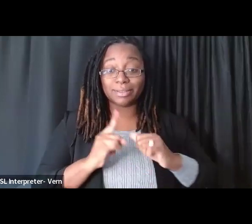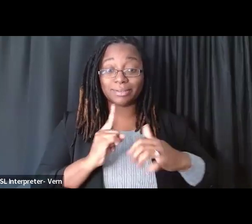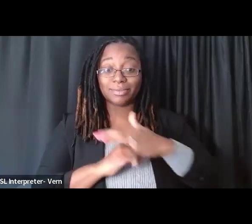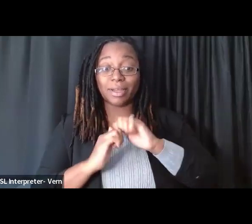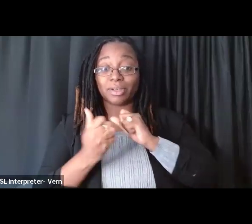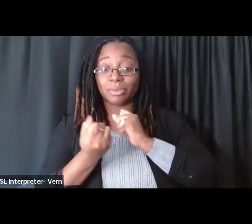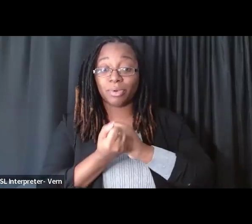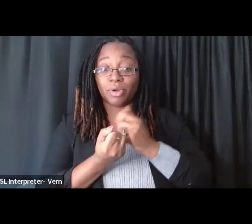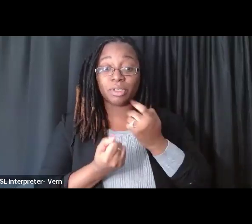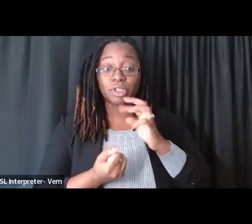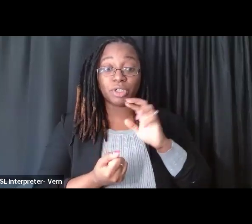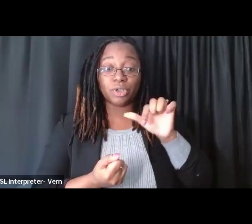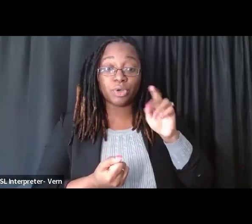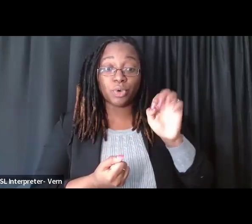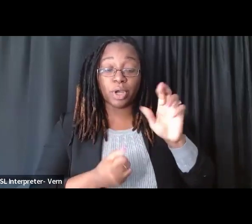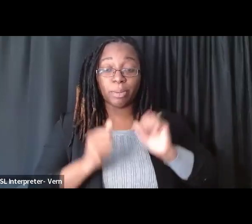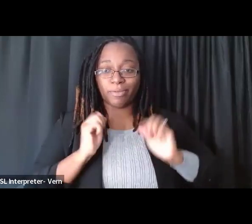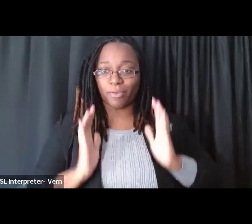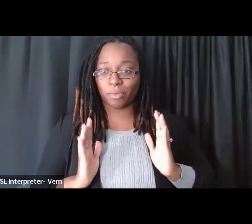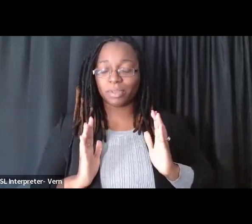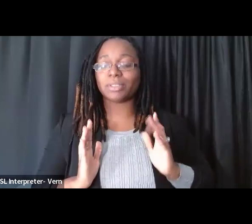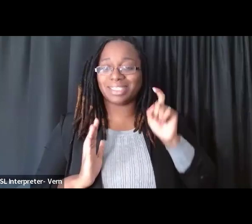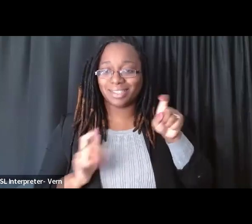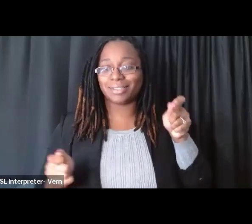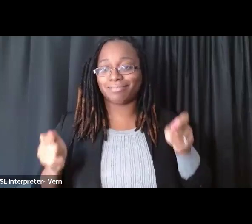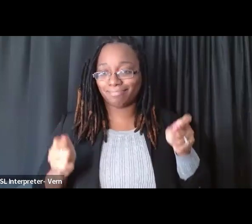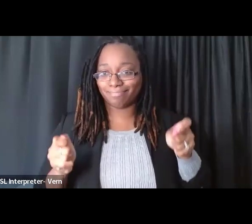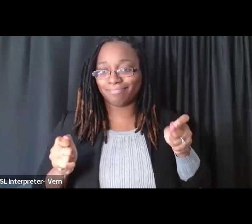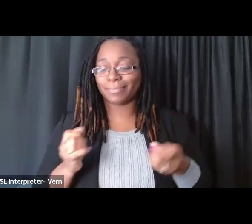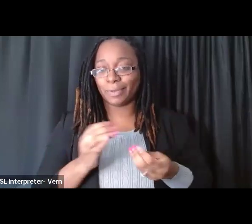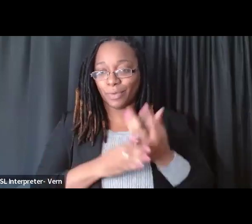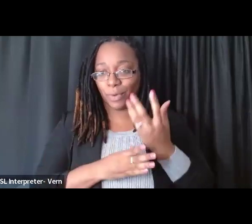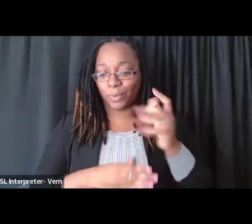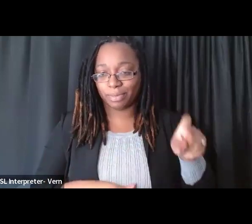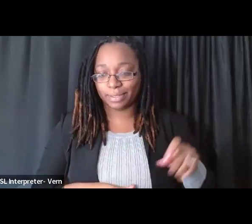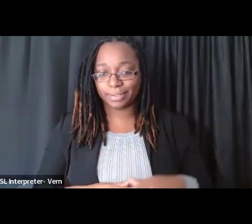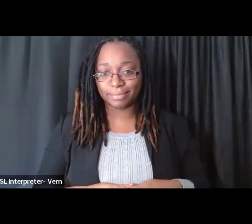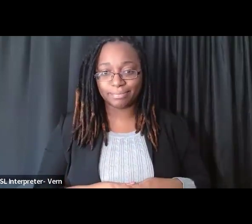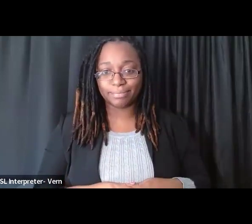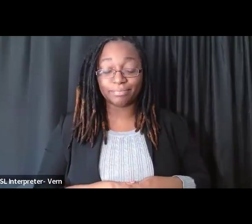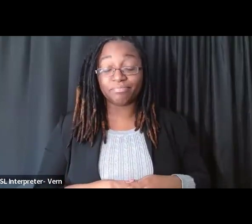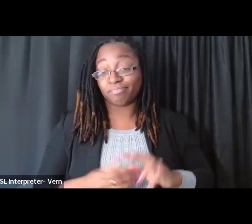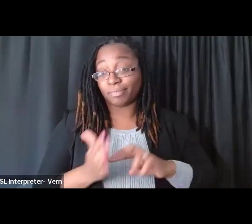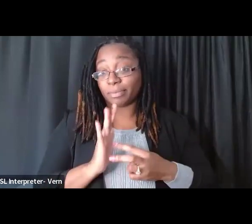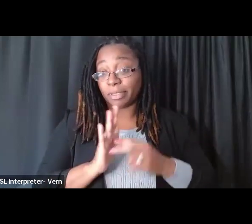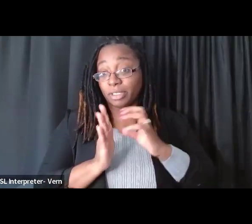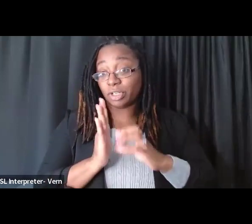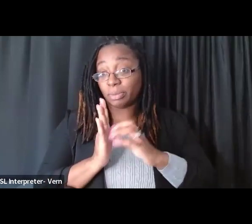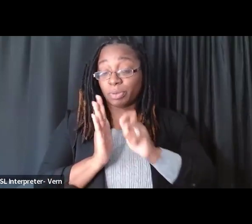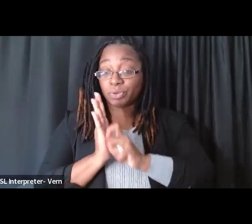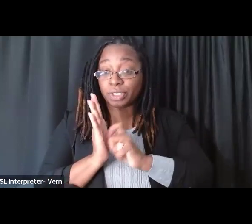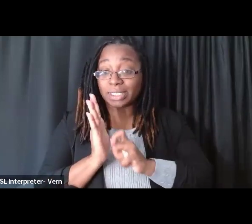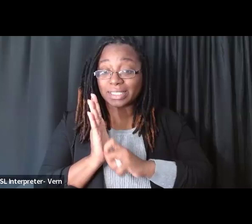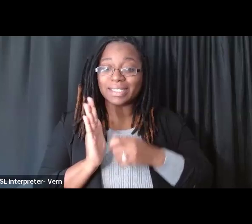supporting genderqueer performers must also continually grow and change. This is to say, this chapter was written with the